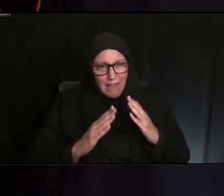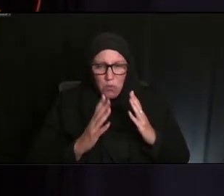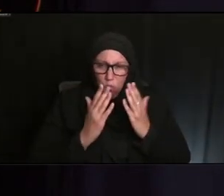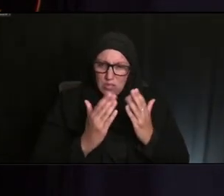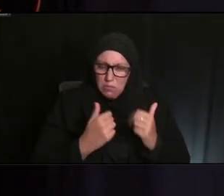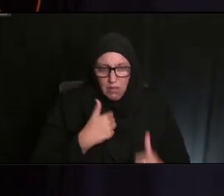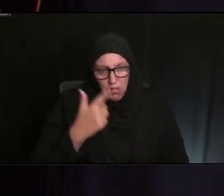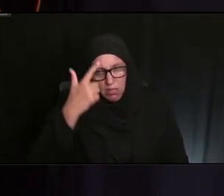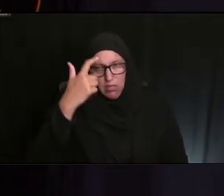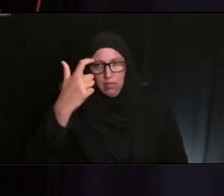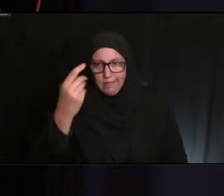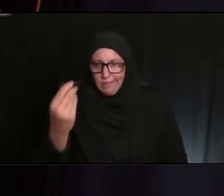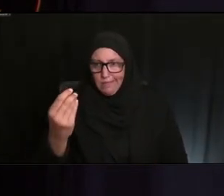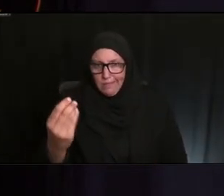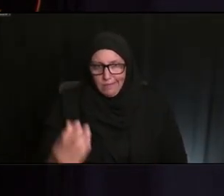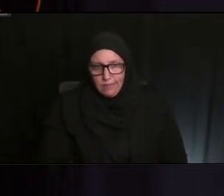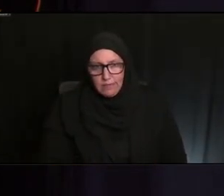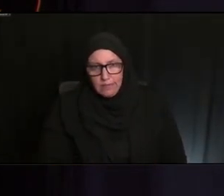ideas?